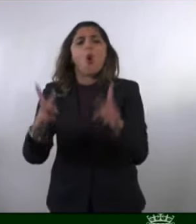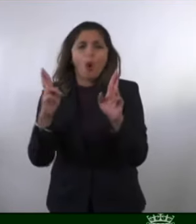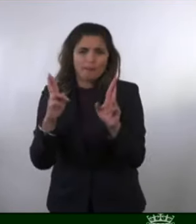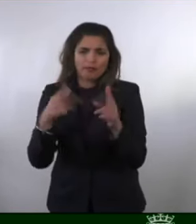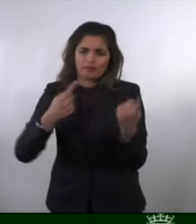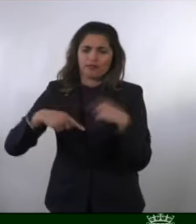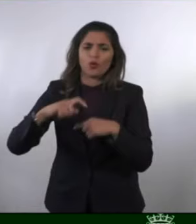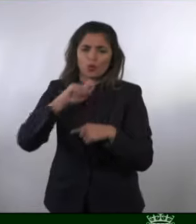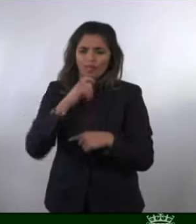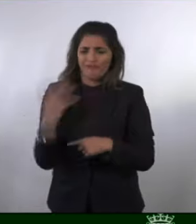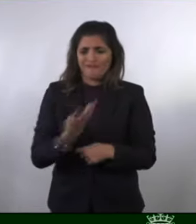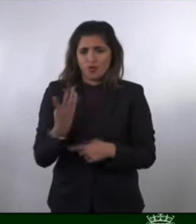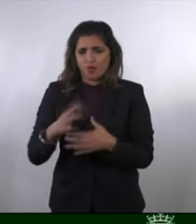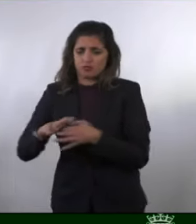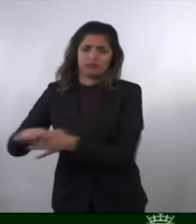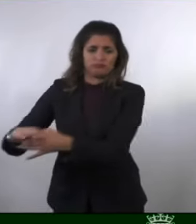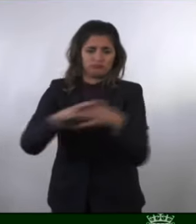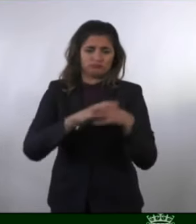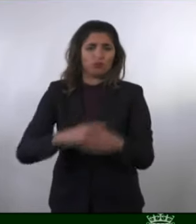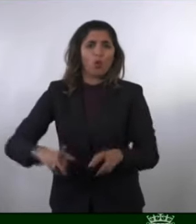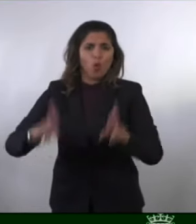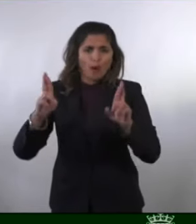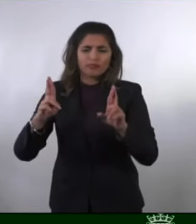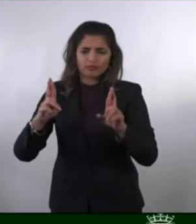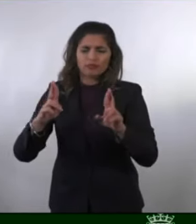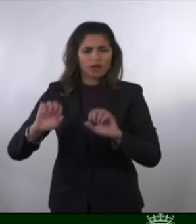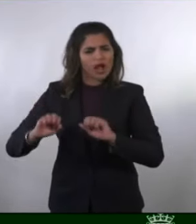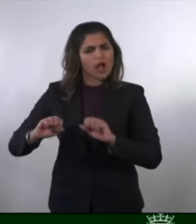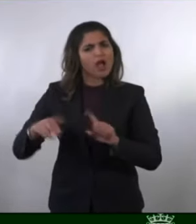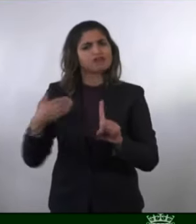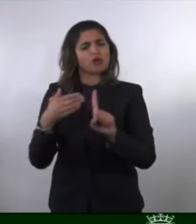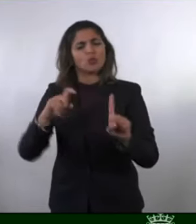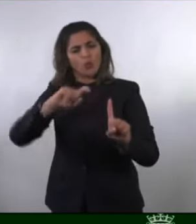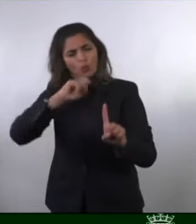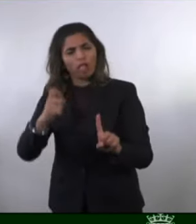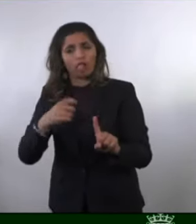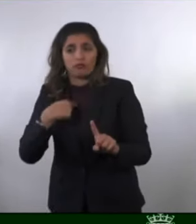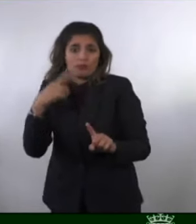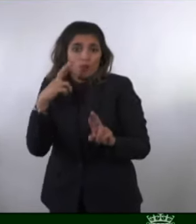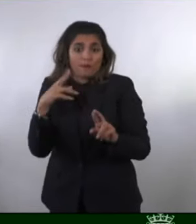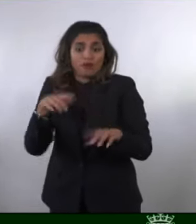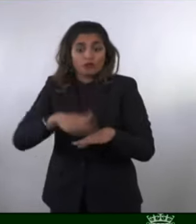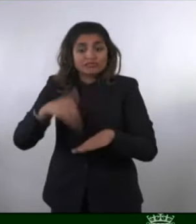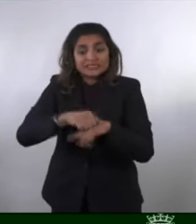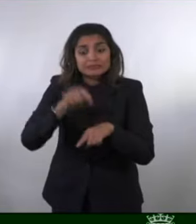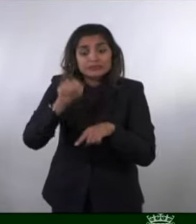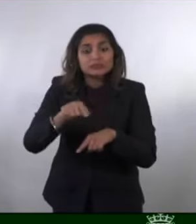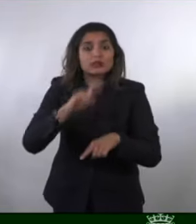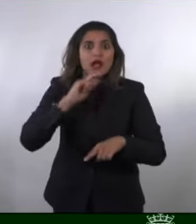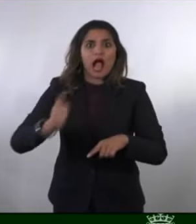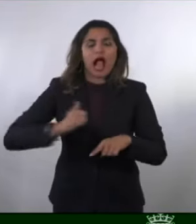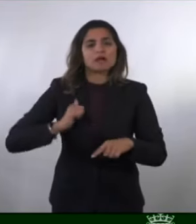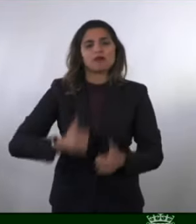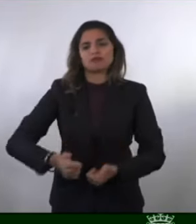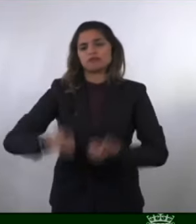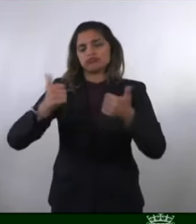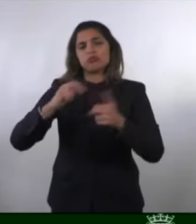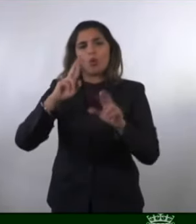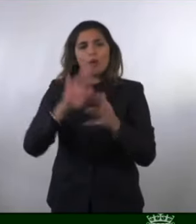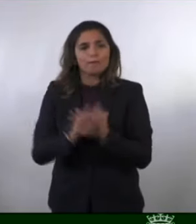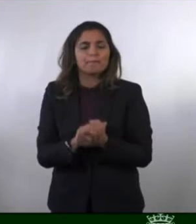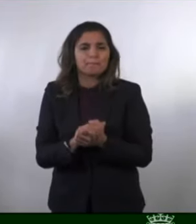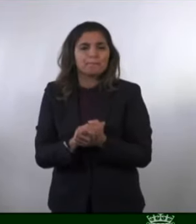united approach, and I have no to Christmas, and I think that's what the people of this country want to see. And I repeat